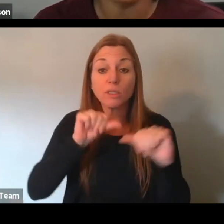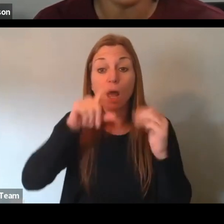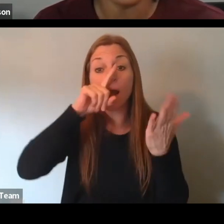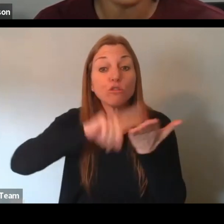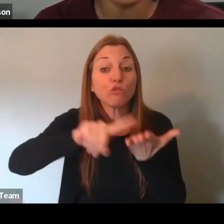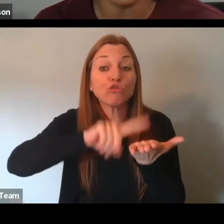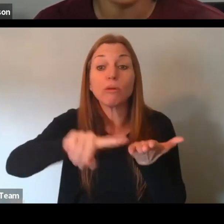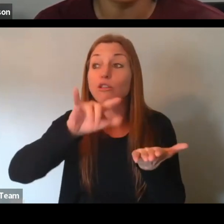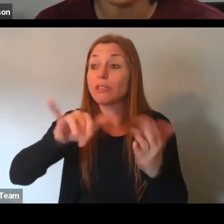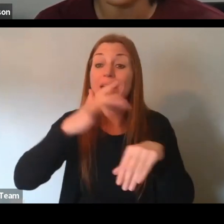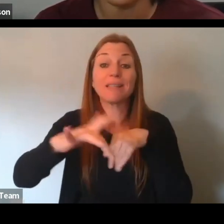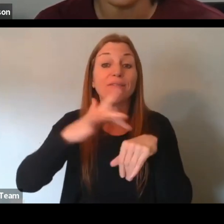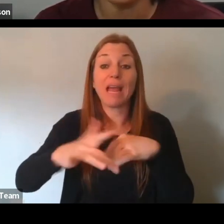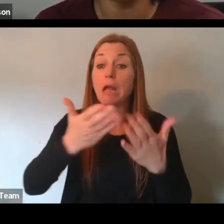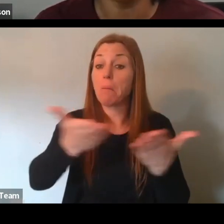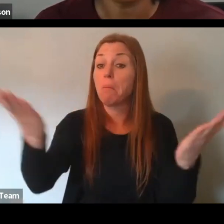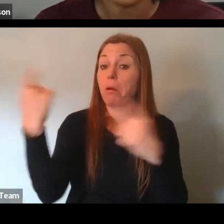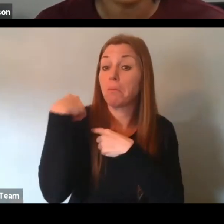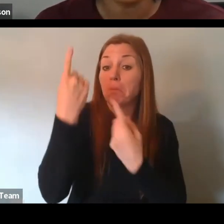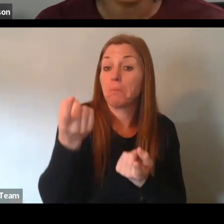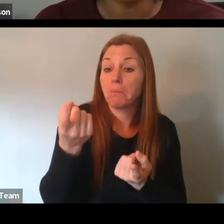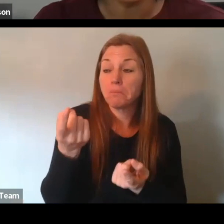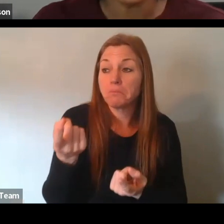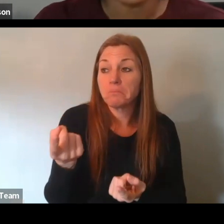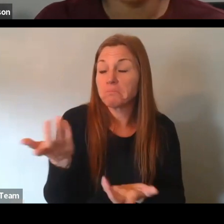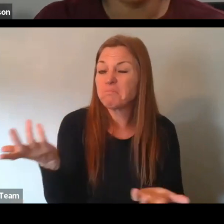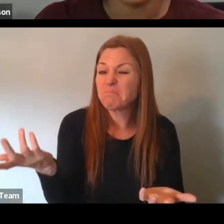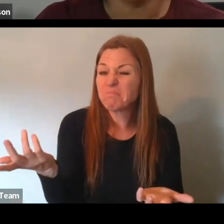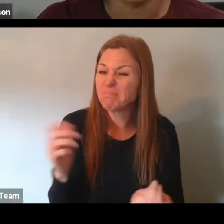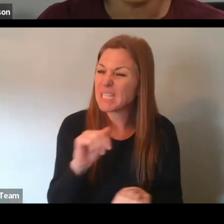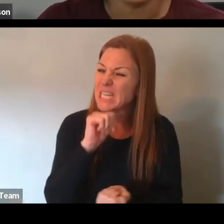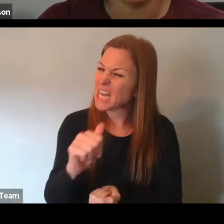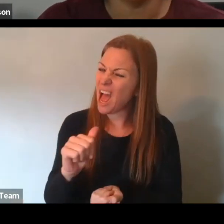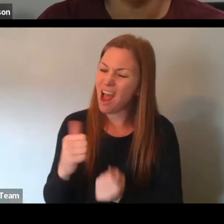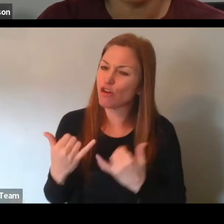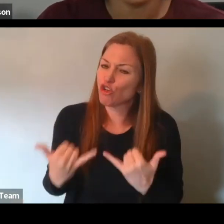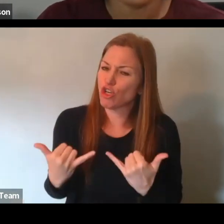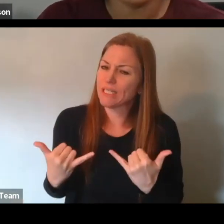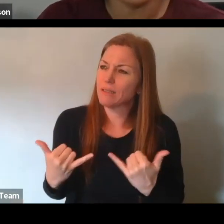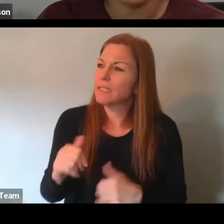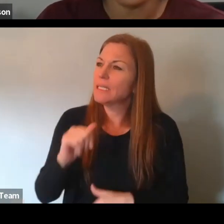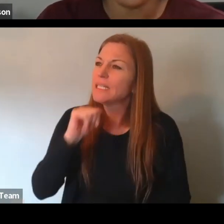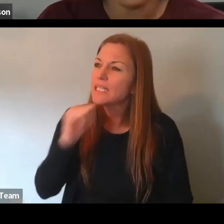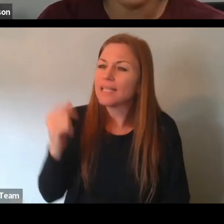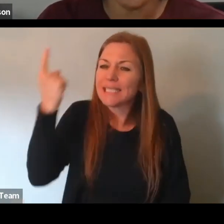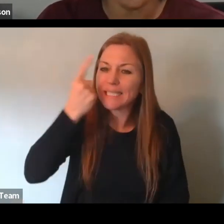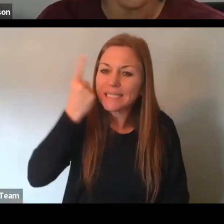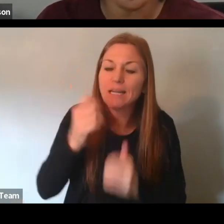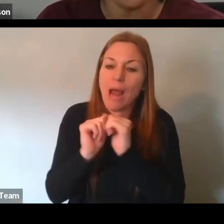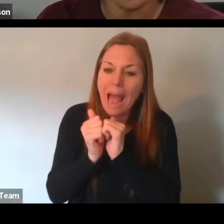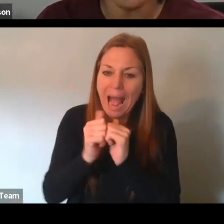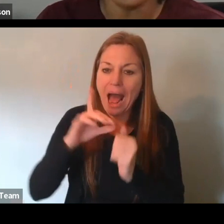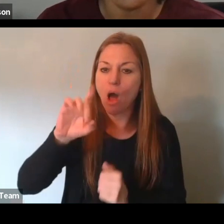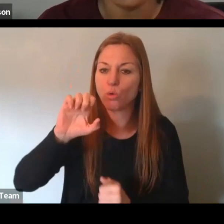kept up with how the demographics in our country are changing. One thing I want to point out is that